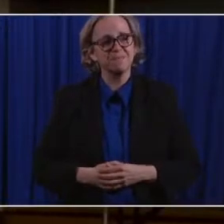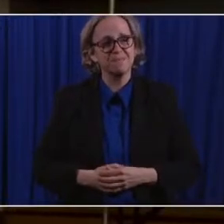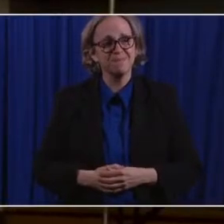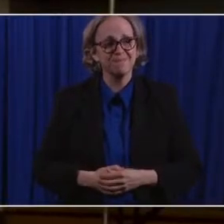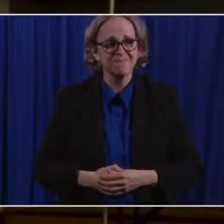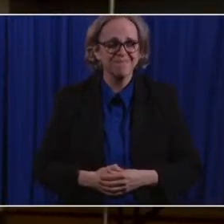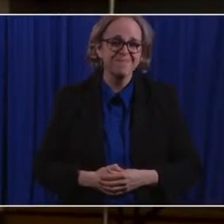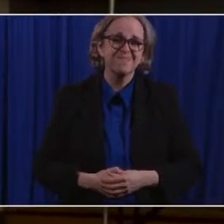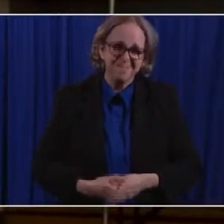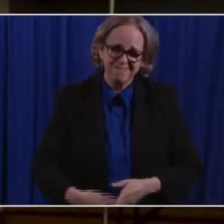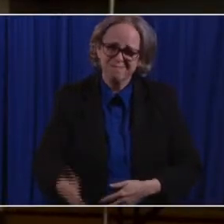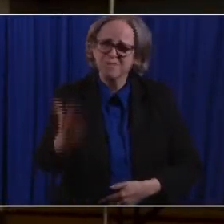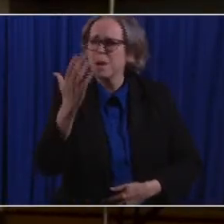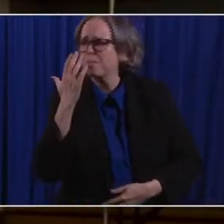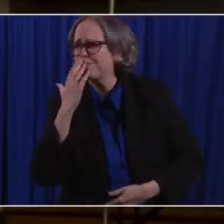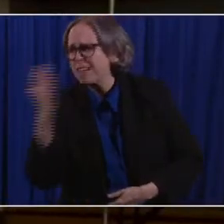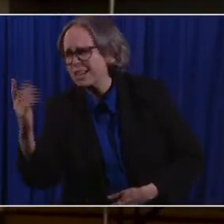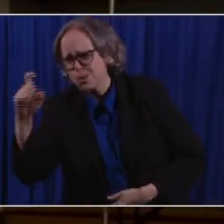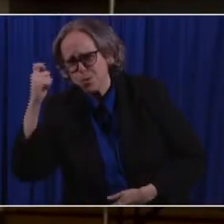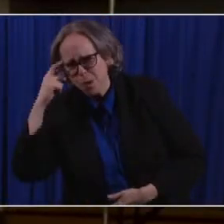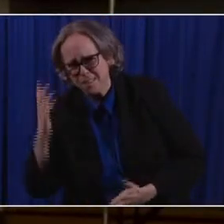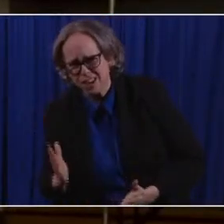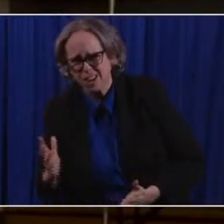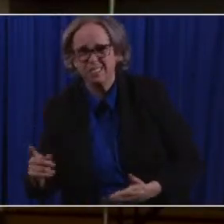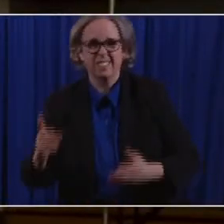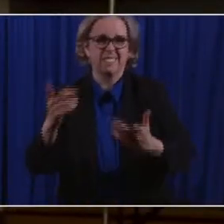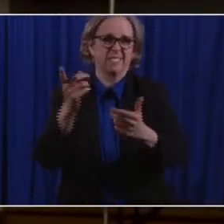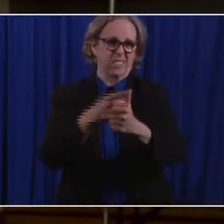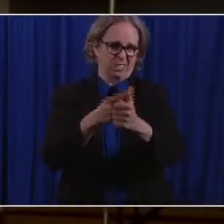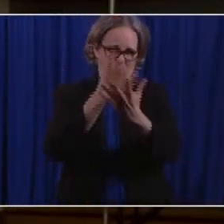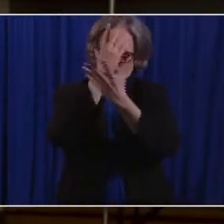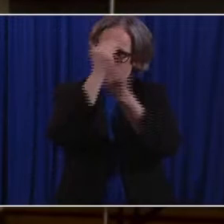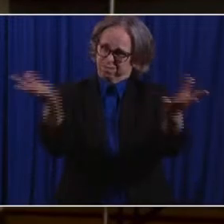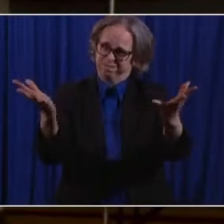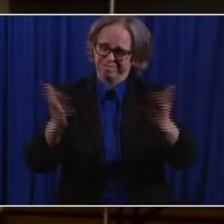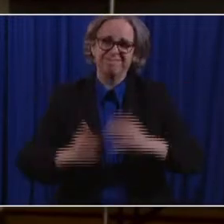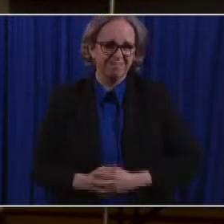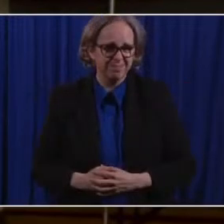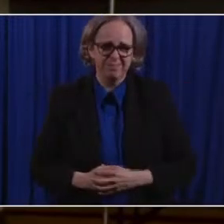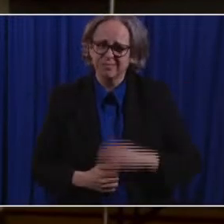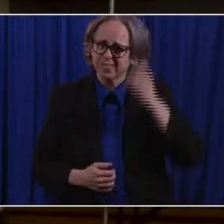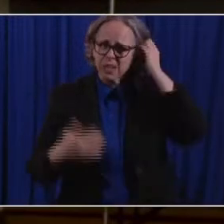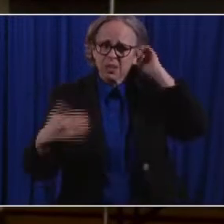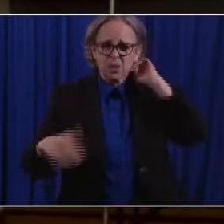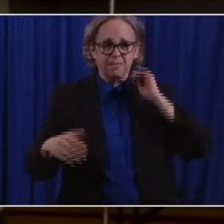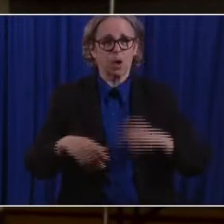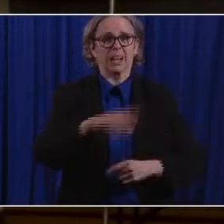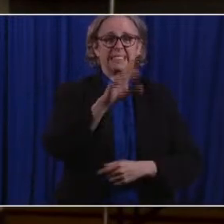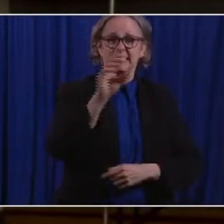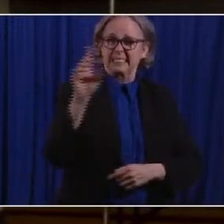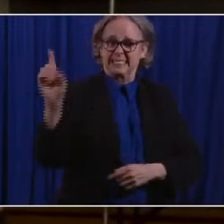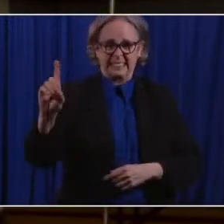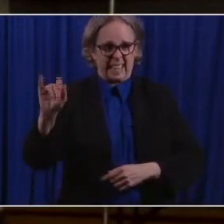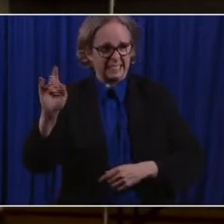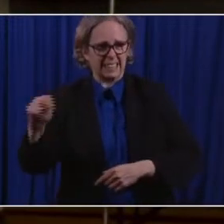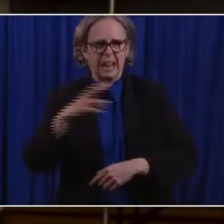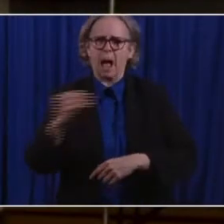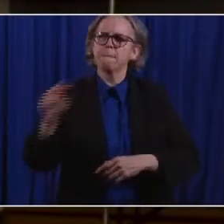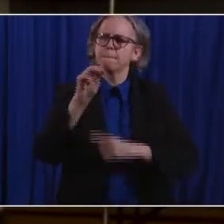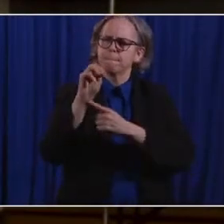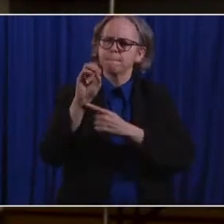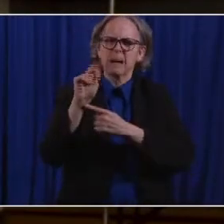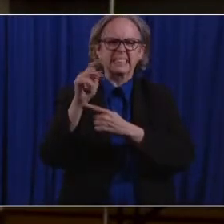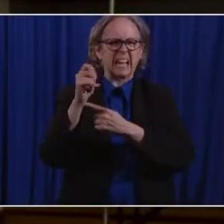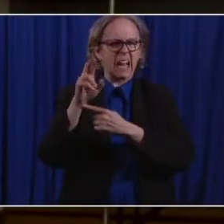Well, thank you, Governor DeWine. First of all, I'd like to, on behalf of Public Health Dayton, Montgomery County, and the Montgomery County Board of Health, and